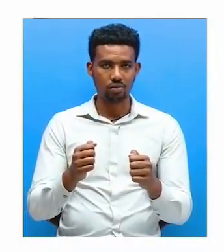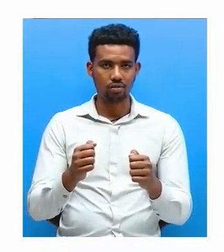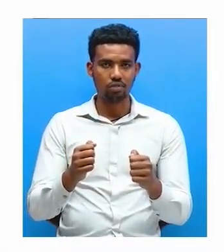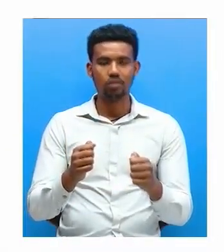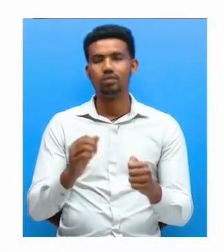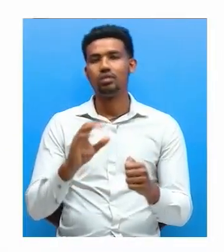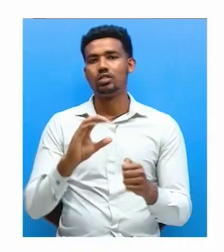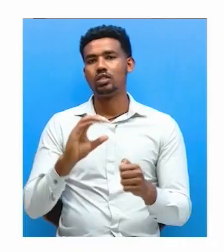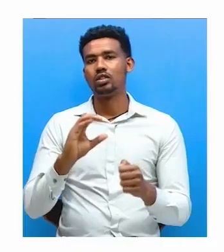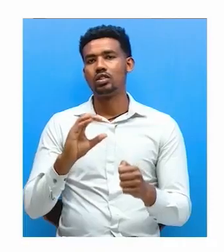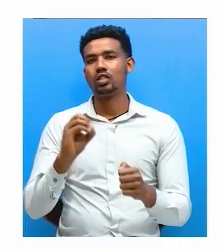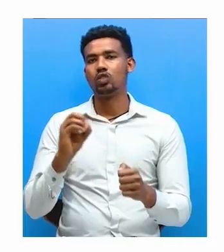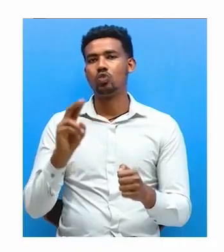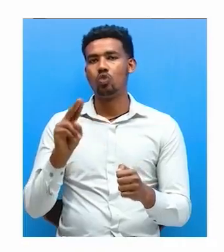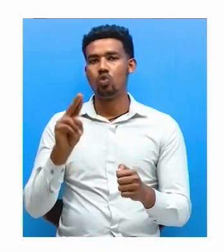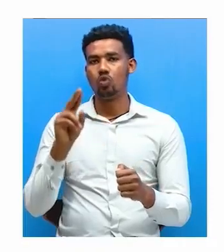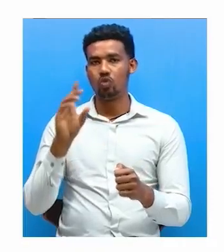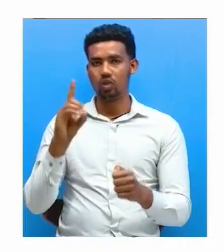could,